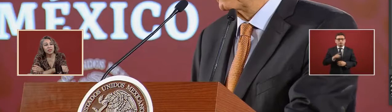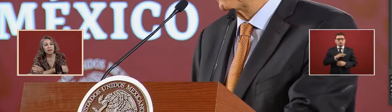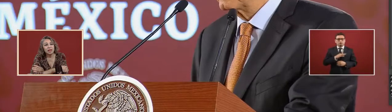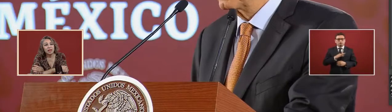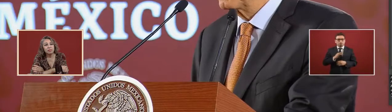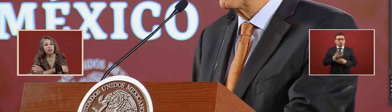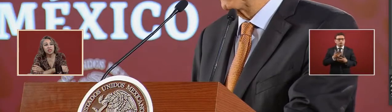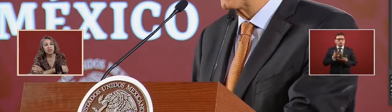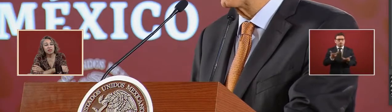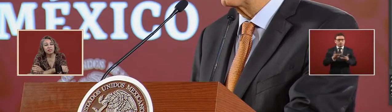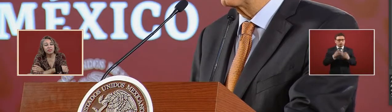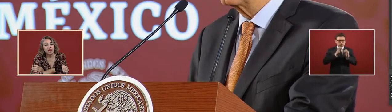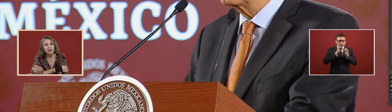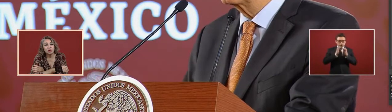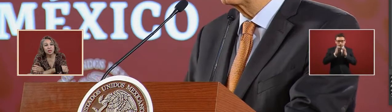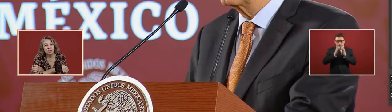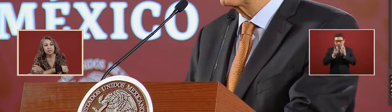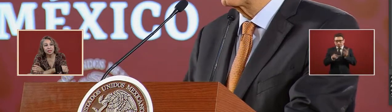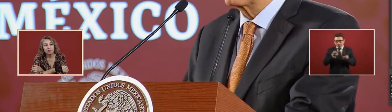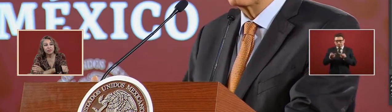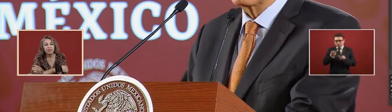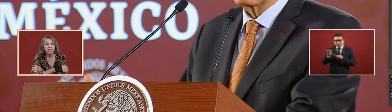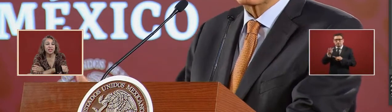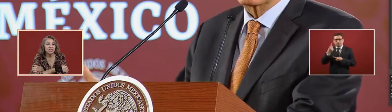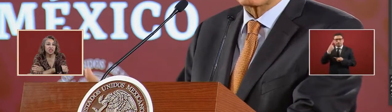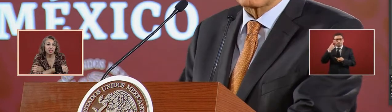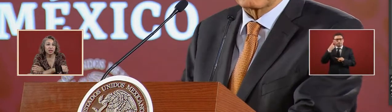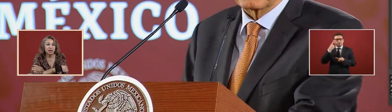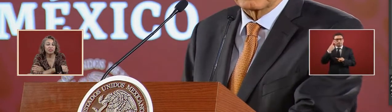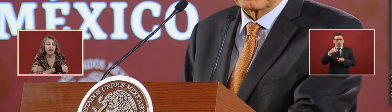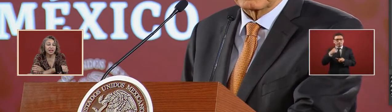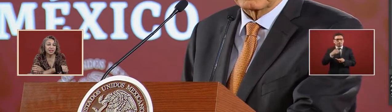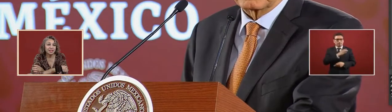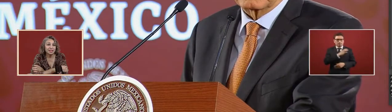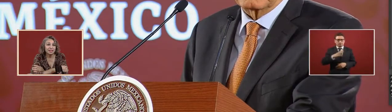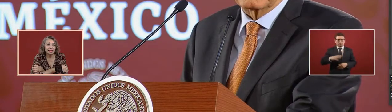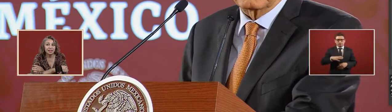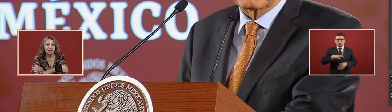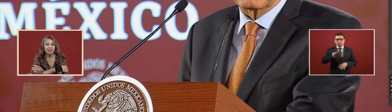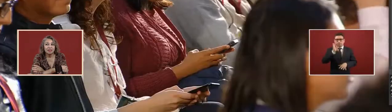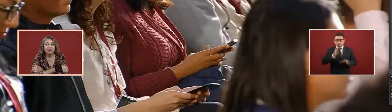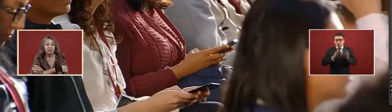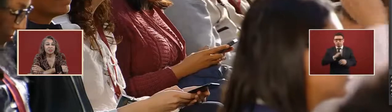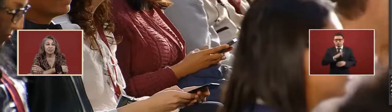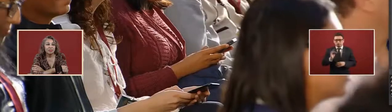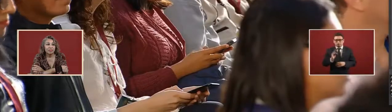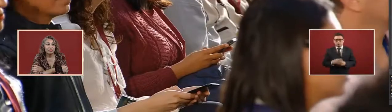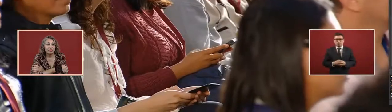for the elaboration of inquests for the election of candidates